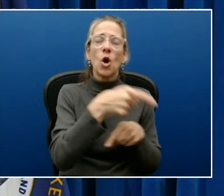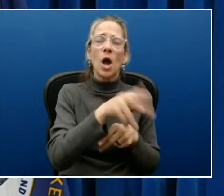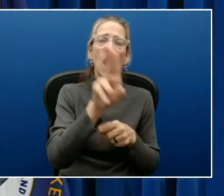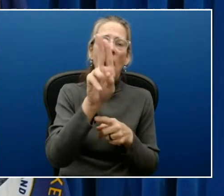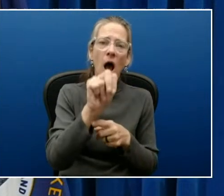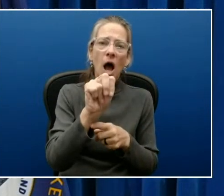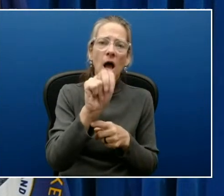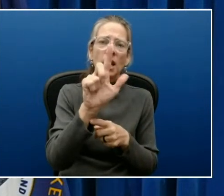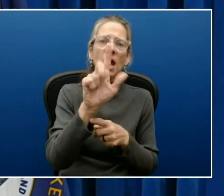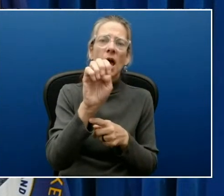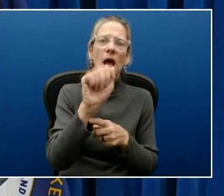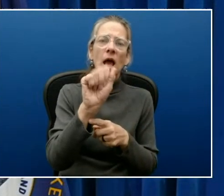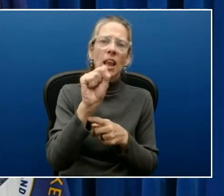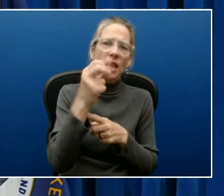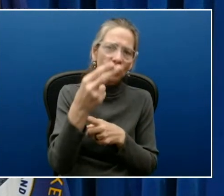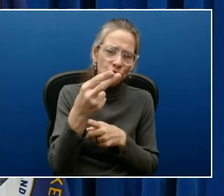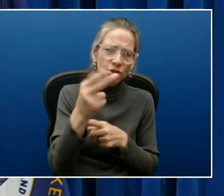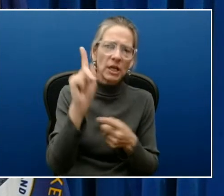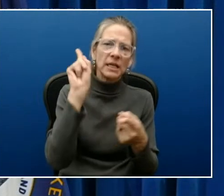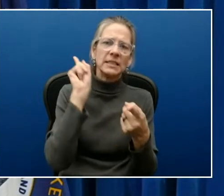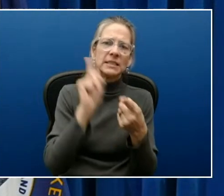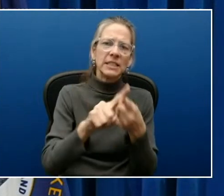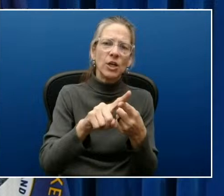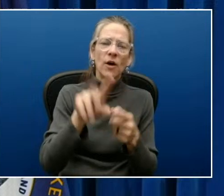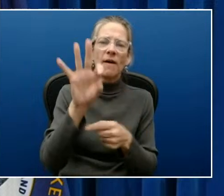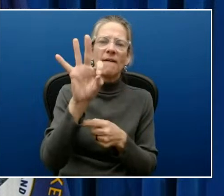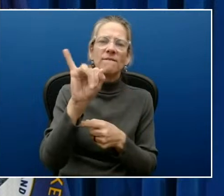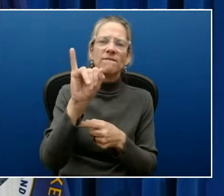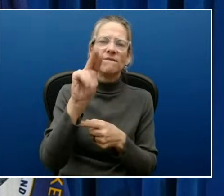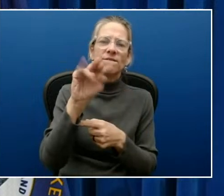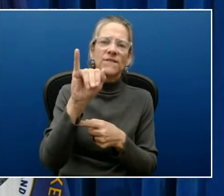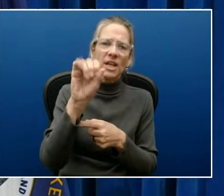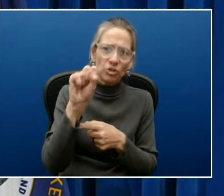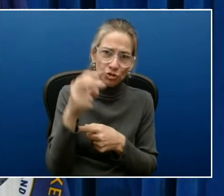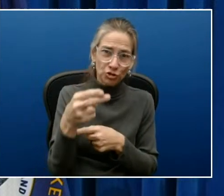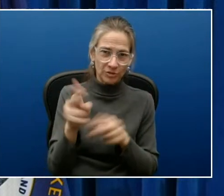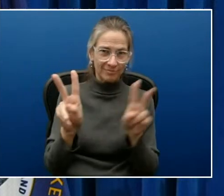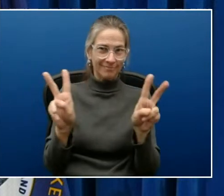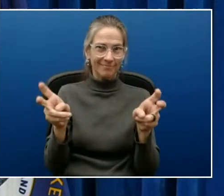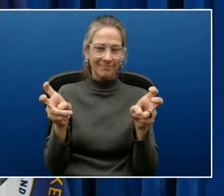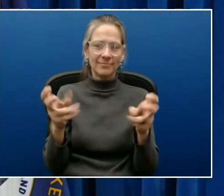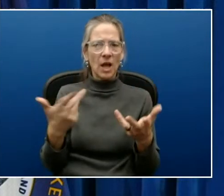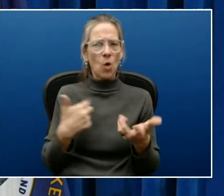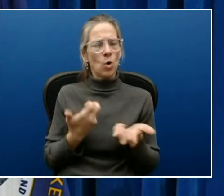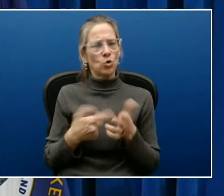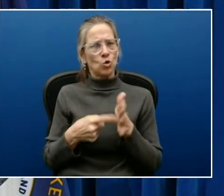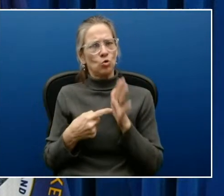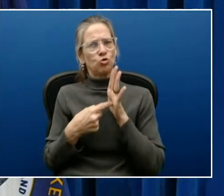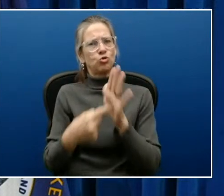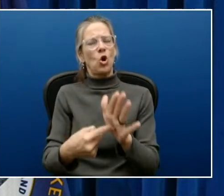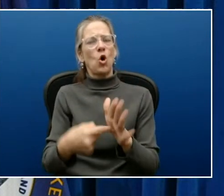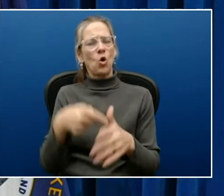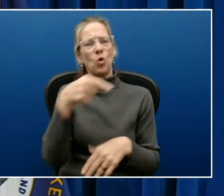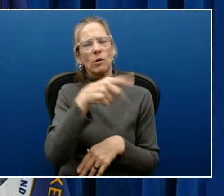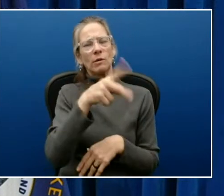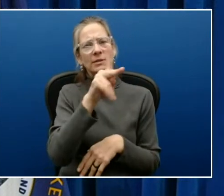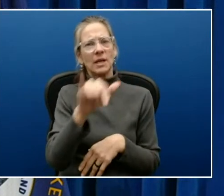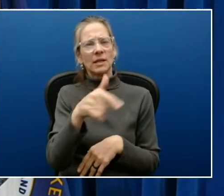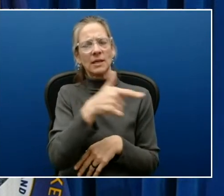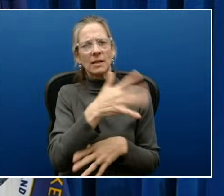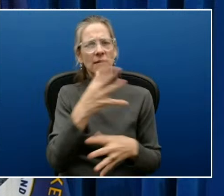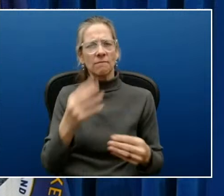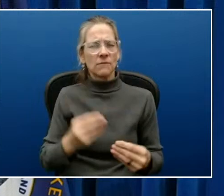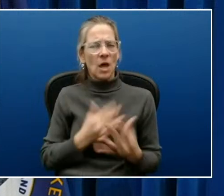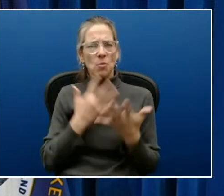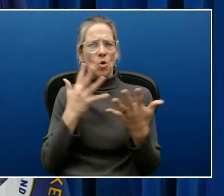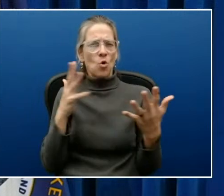an epic moment in the Derby race, showing how beautiful, vibrant, and full of life it can